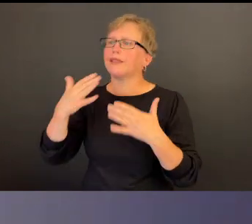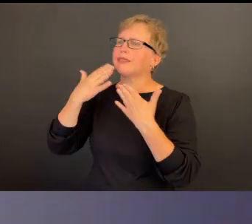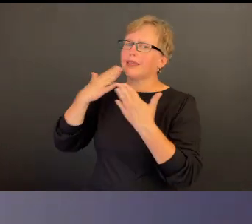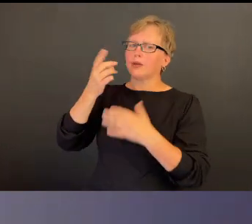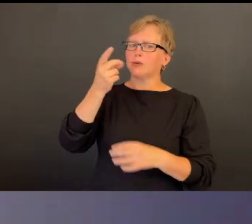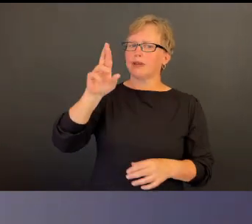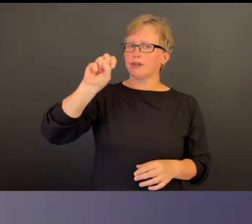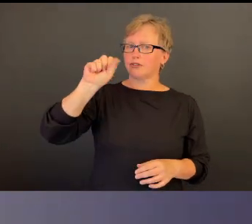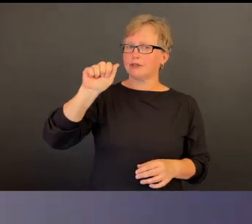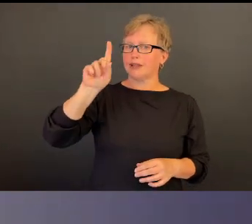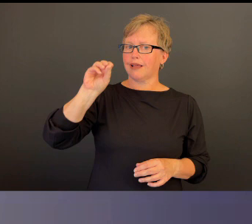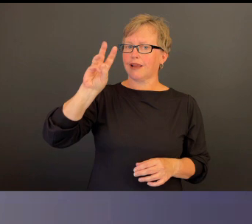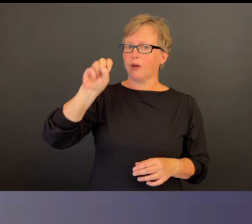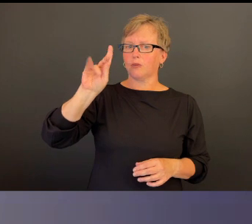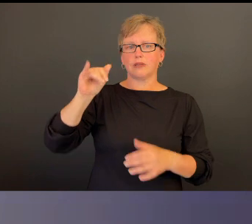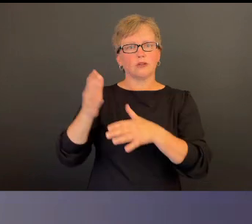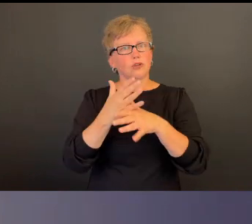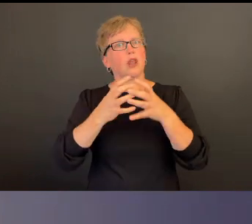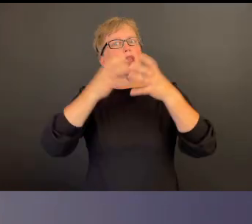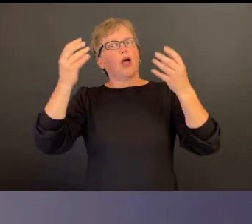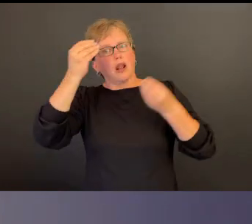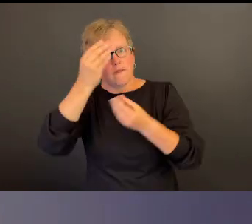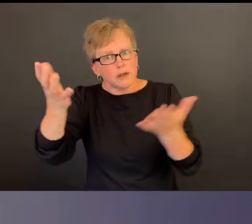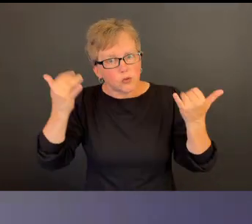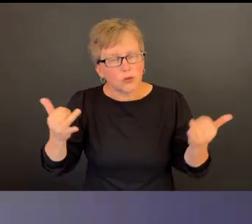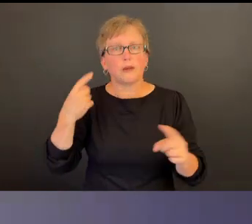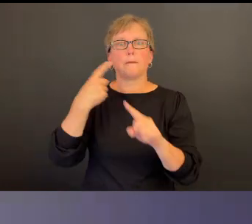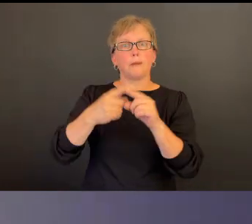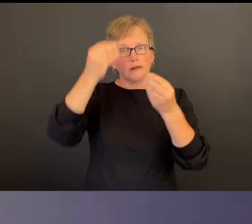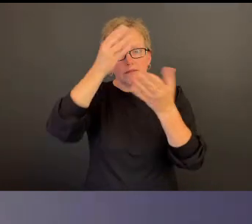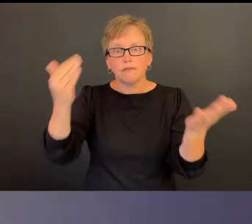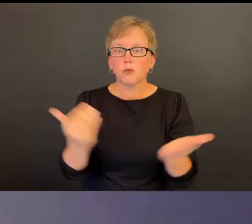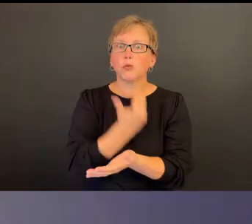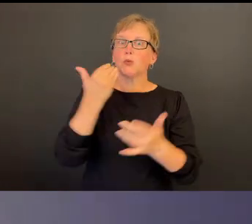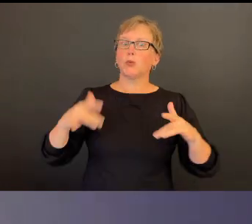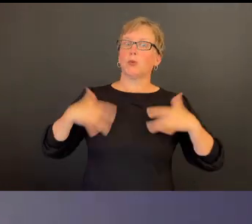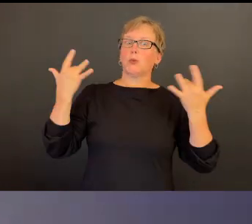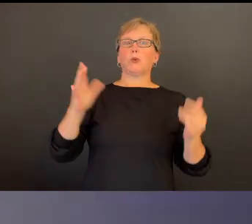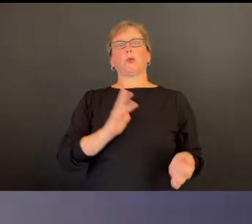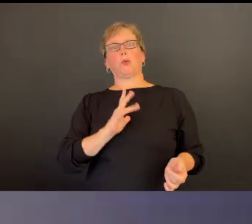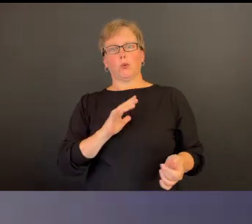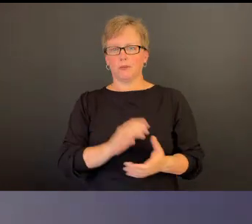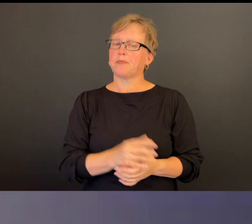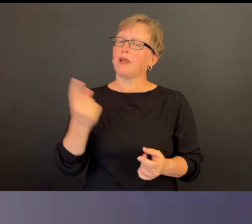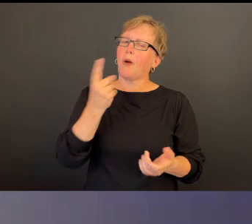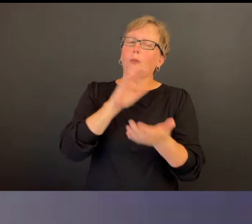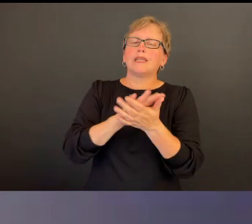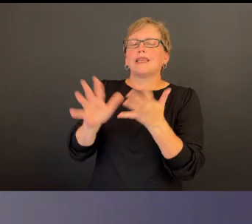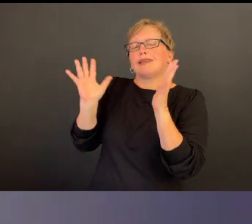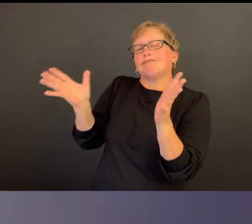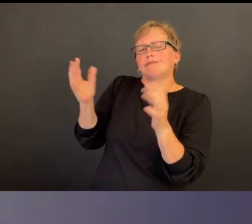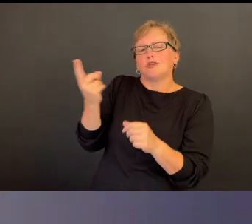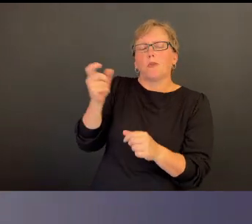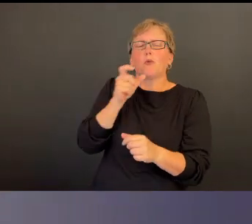and very exciting news. It's always nice to talk to somebody who's enthusiastic about what they do and happy with what they